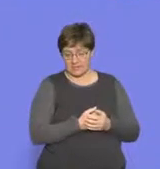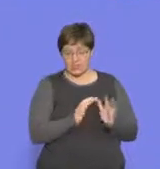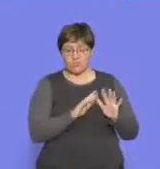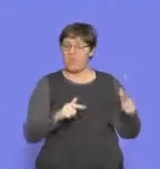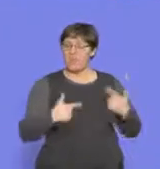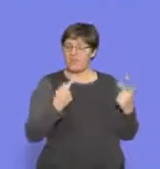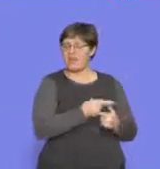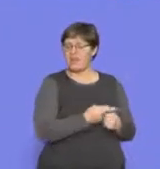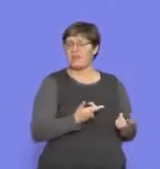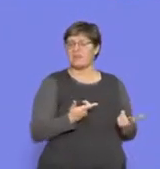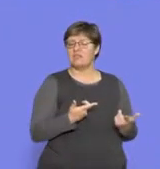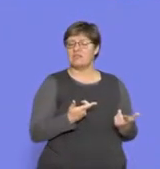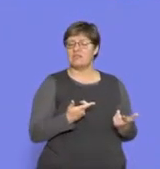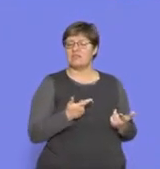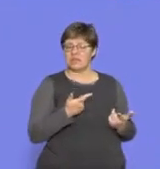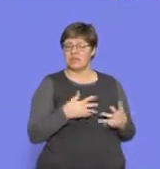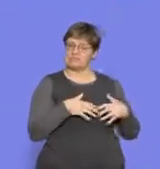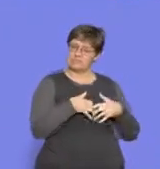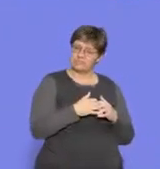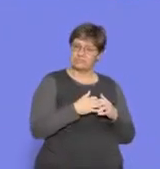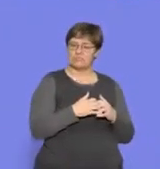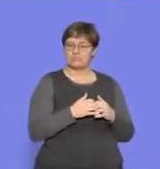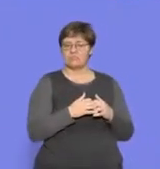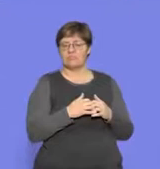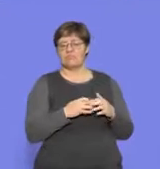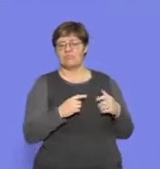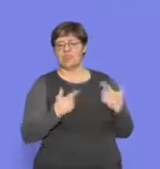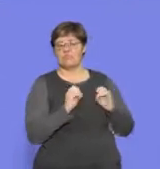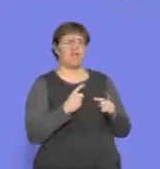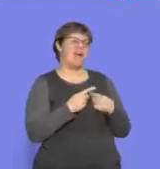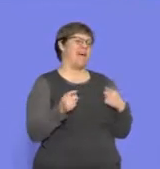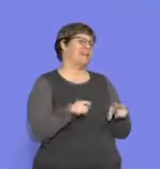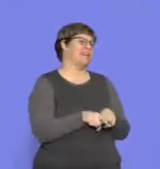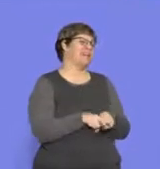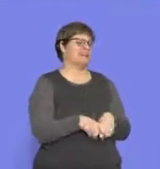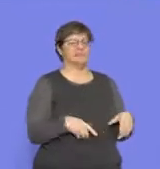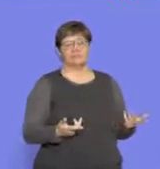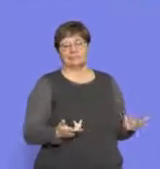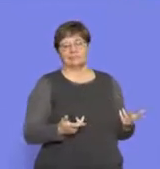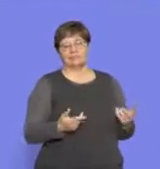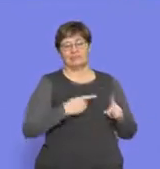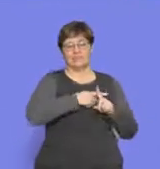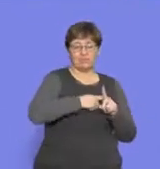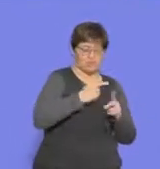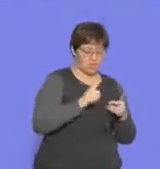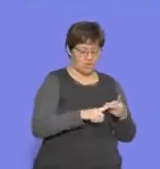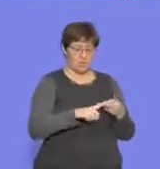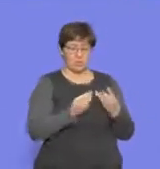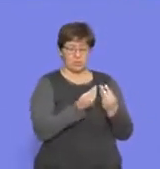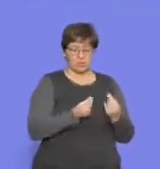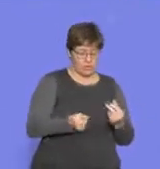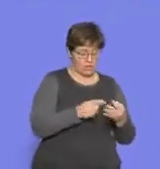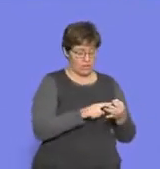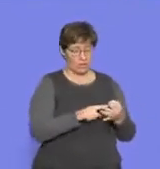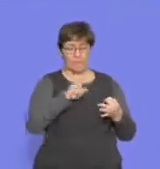factors are those factors in the environment that are said to be the non-living, so which include things like the temperature, the soil,